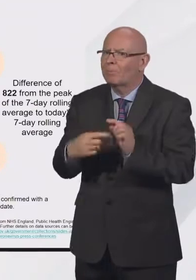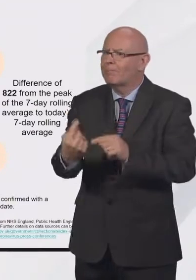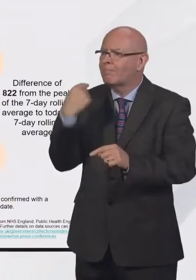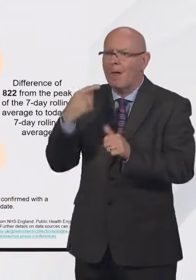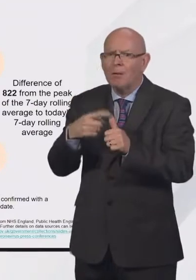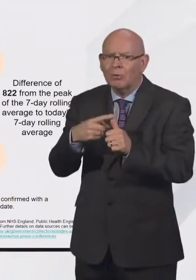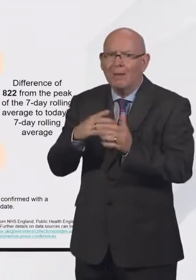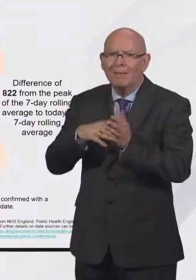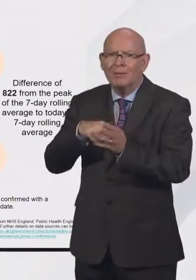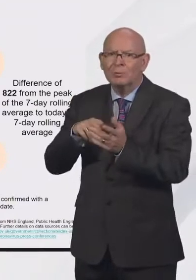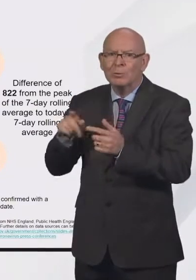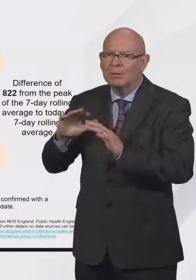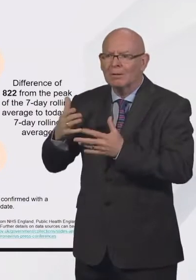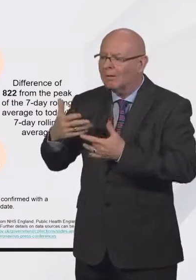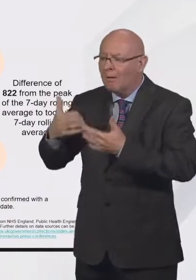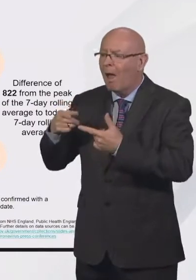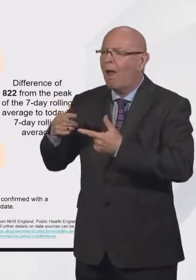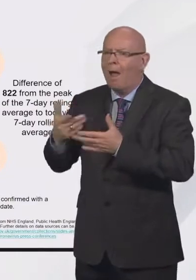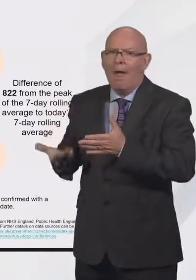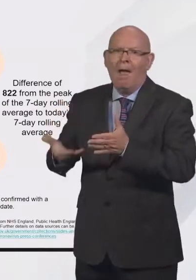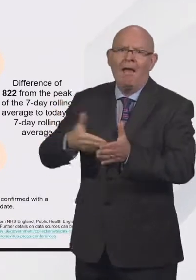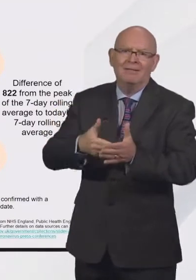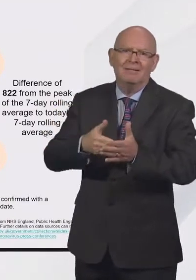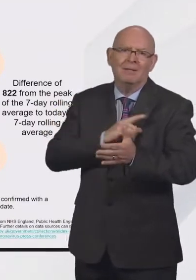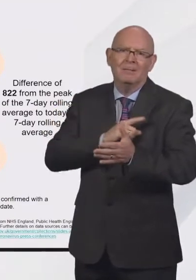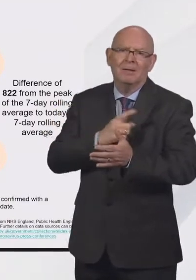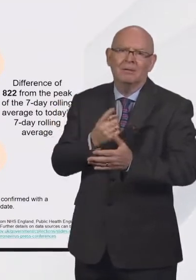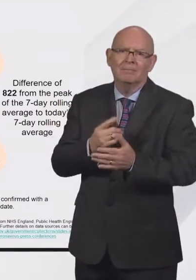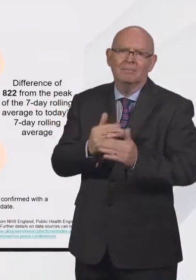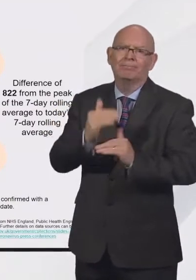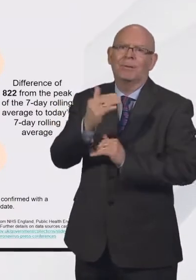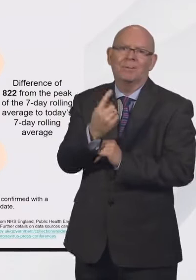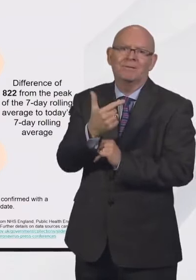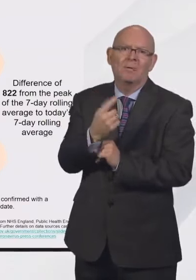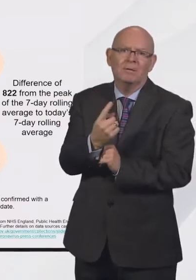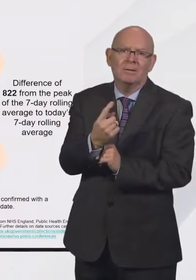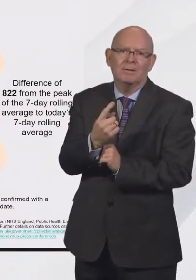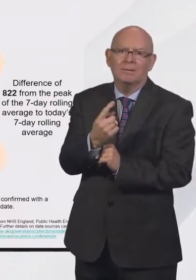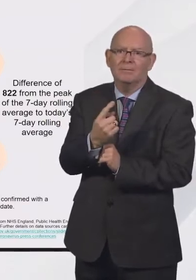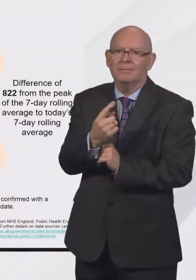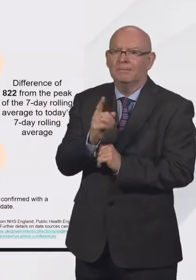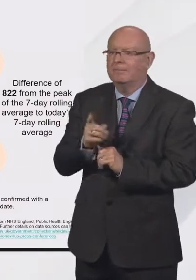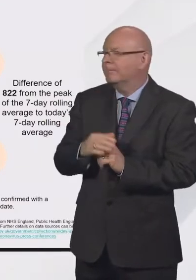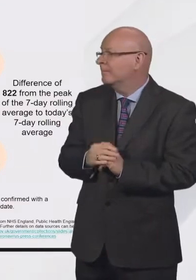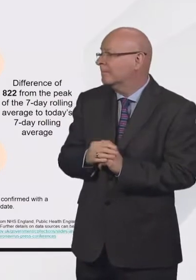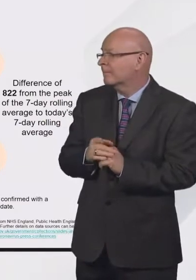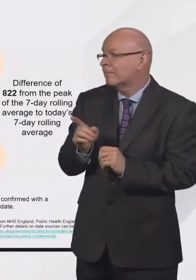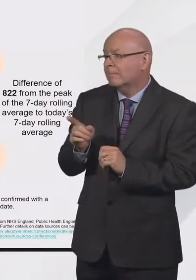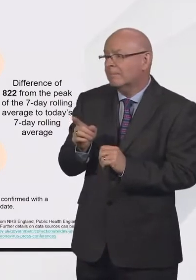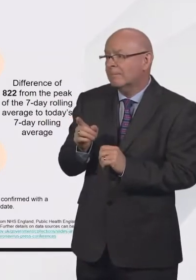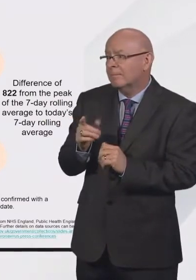daily death rate now stands at 121, down from 216 2 weeks ago and down from a peak